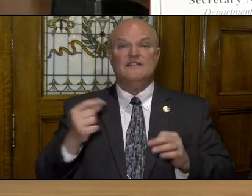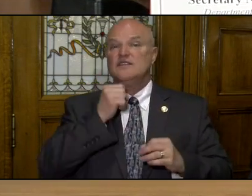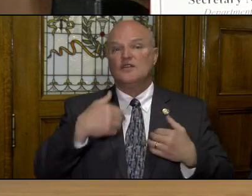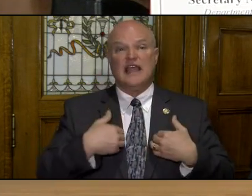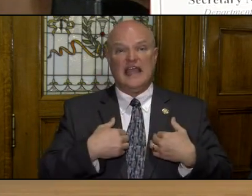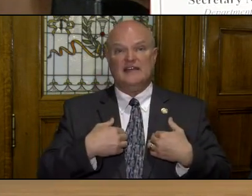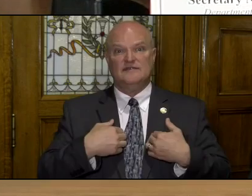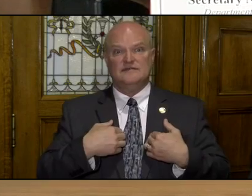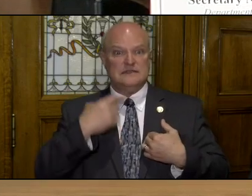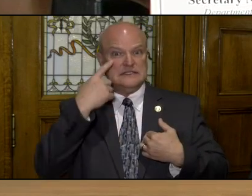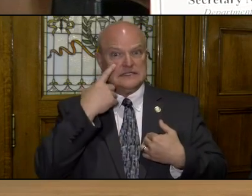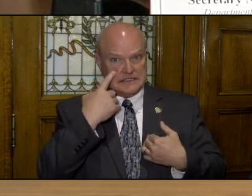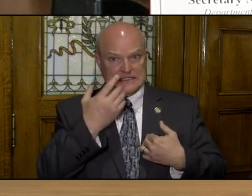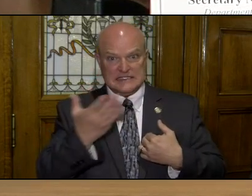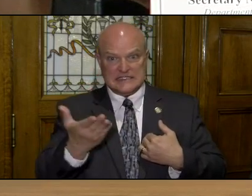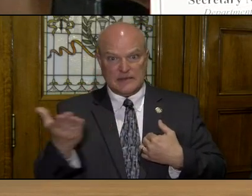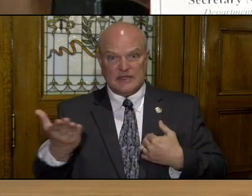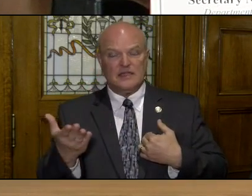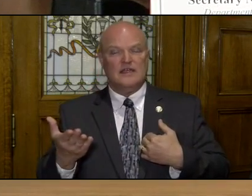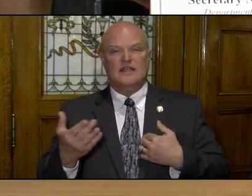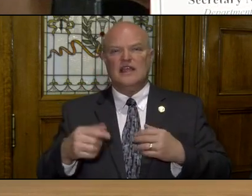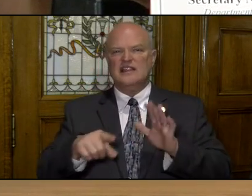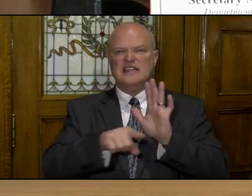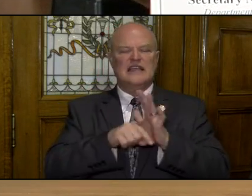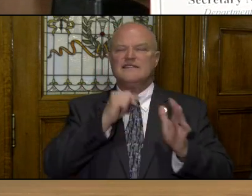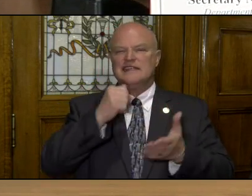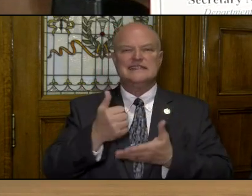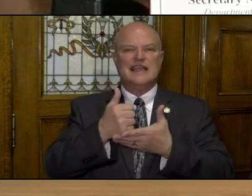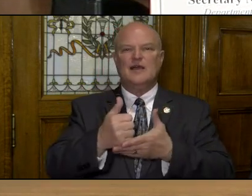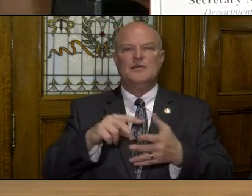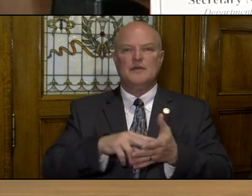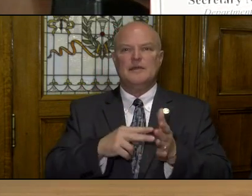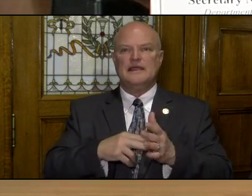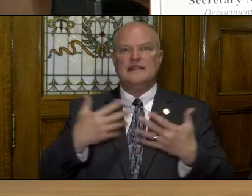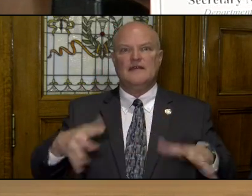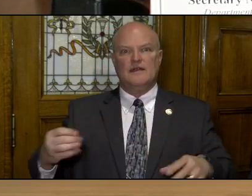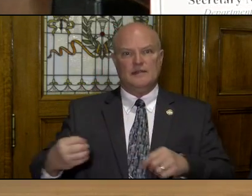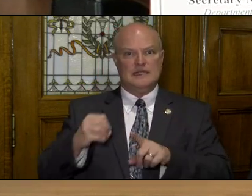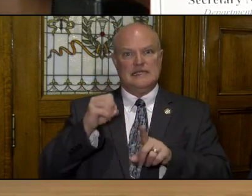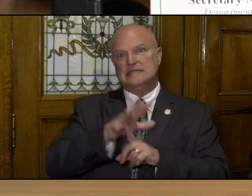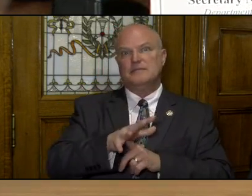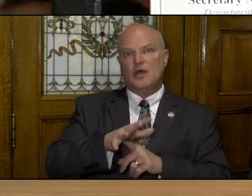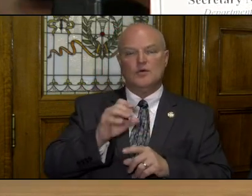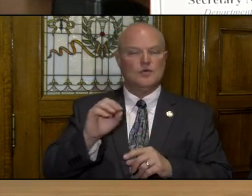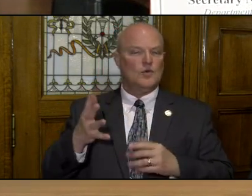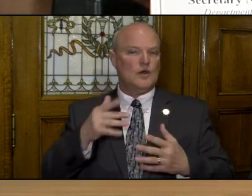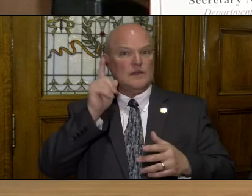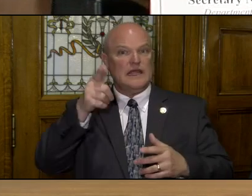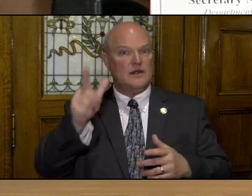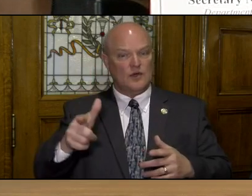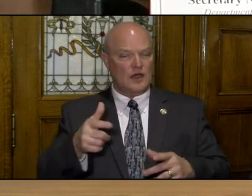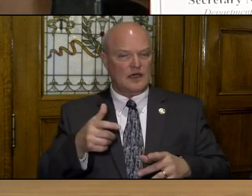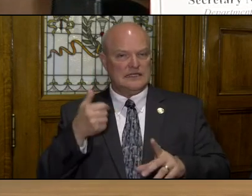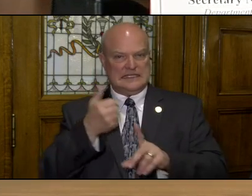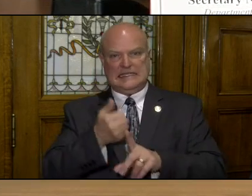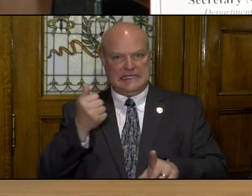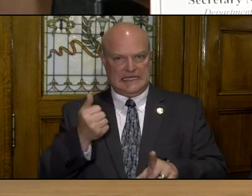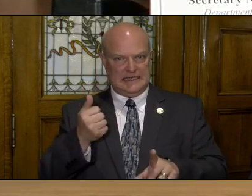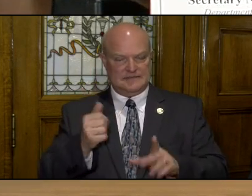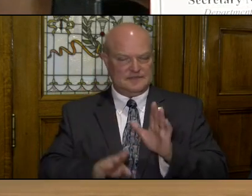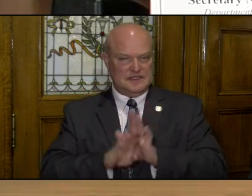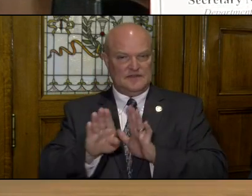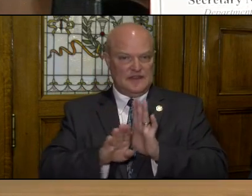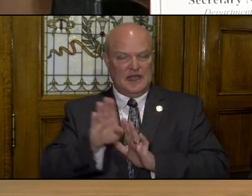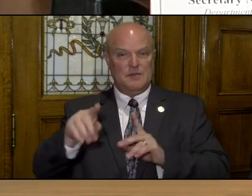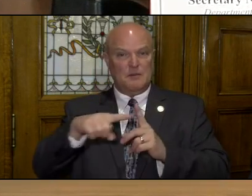doesn't have symptoms and you test them and they test negative, that doesn't mean that they haven't already been infected and will later on